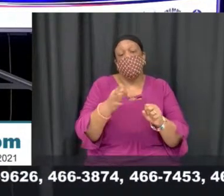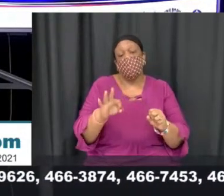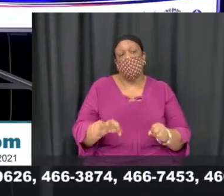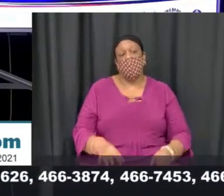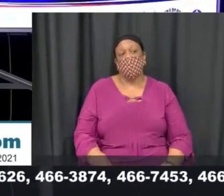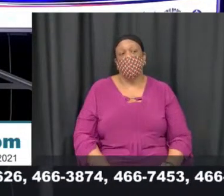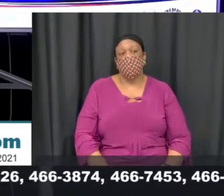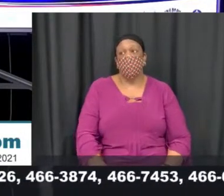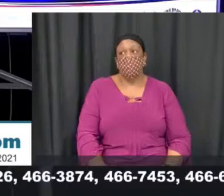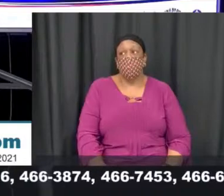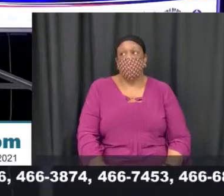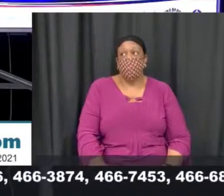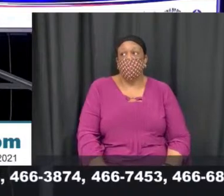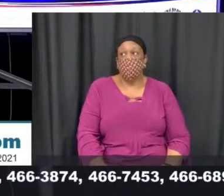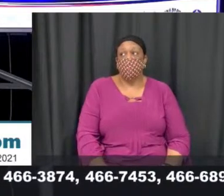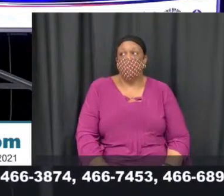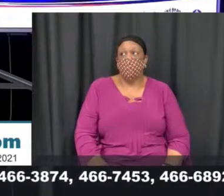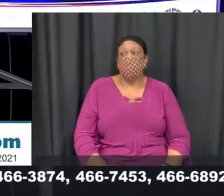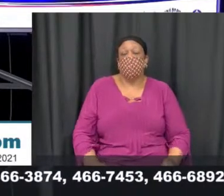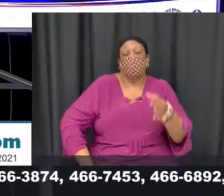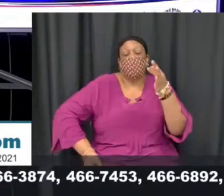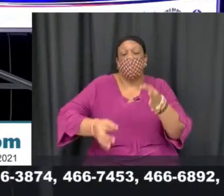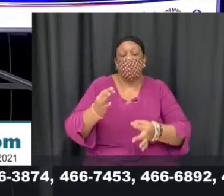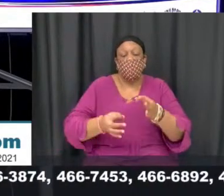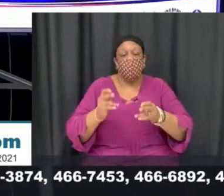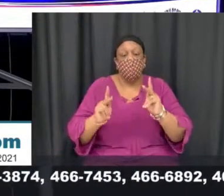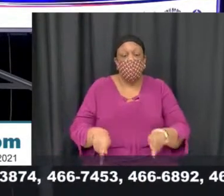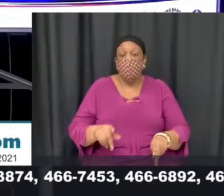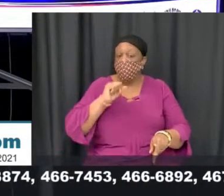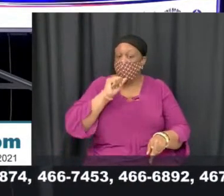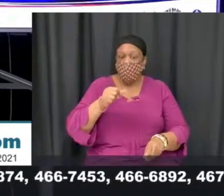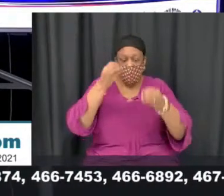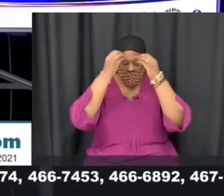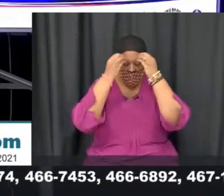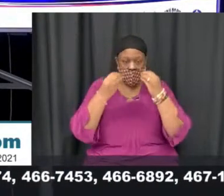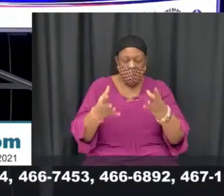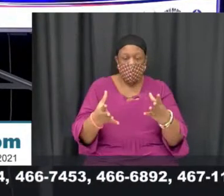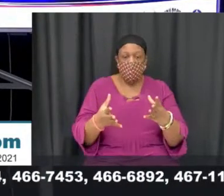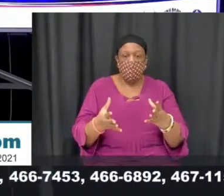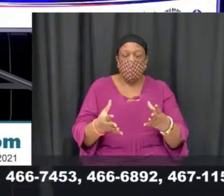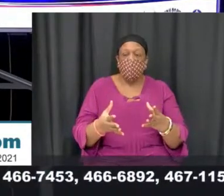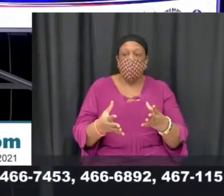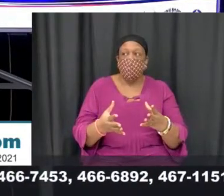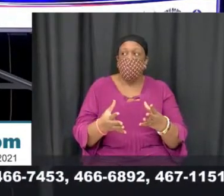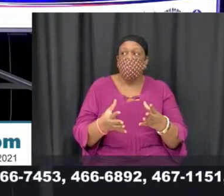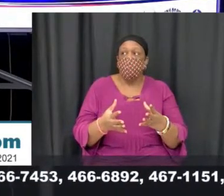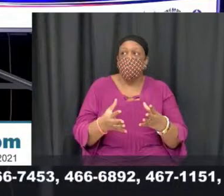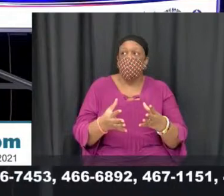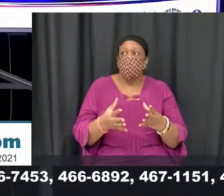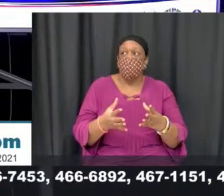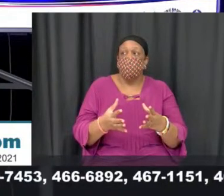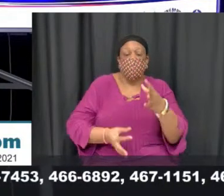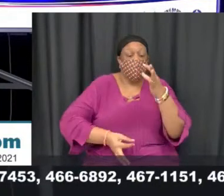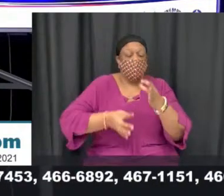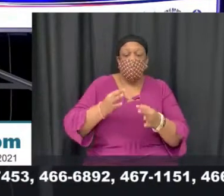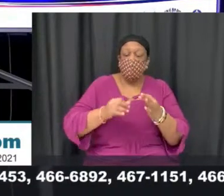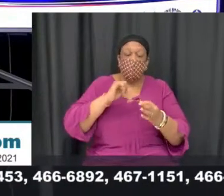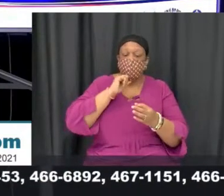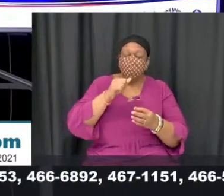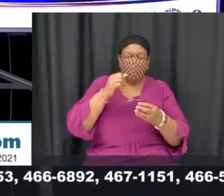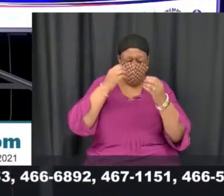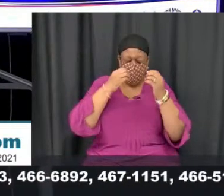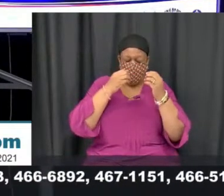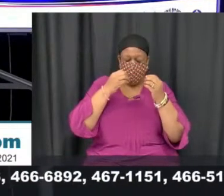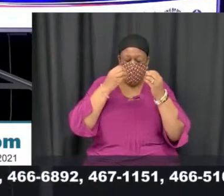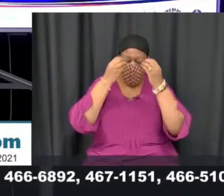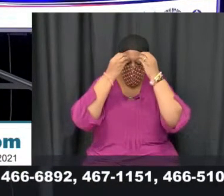and the penalties are severe. person who contravenes or fails to comply with these